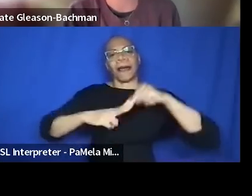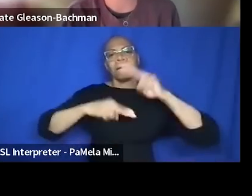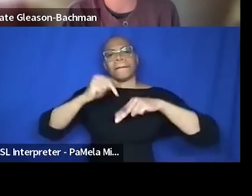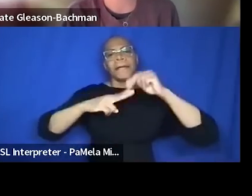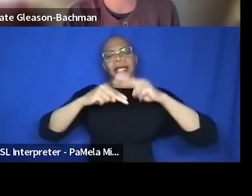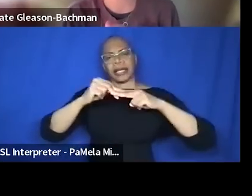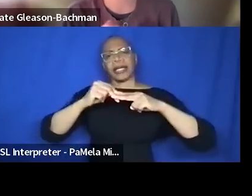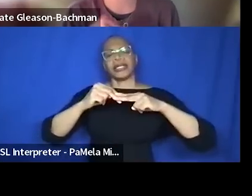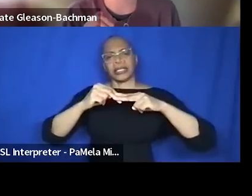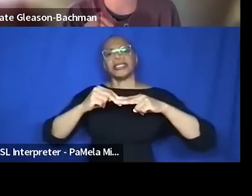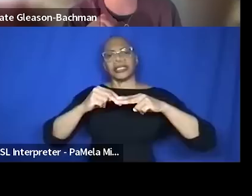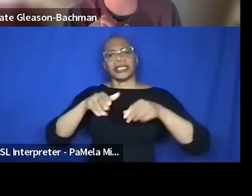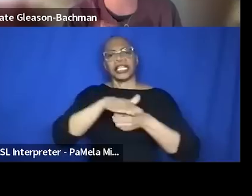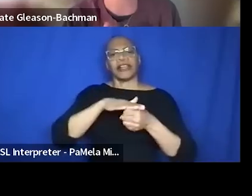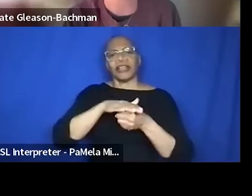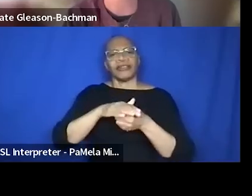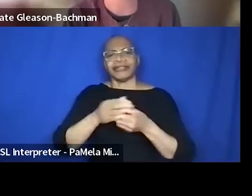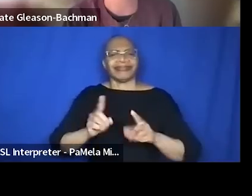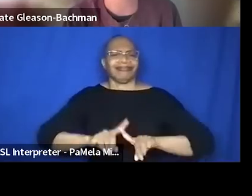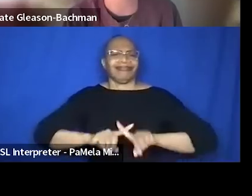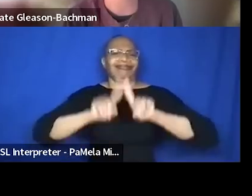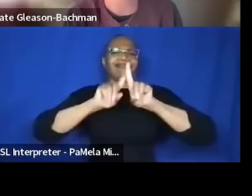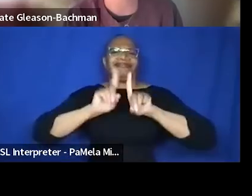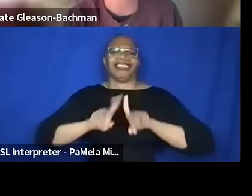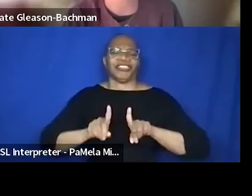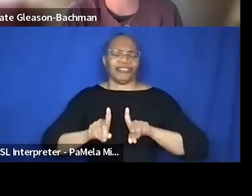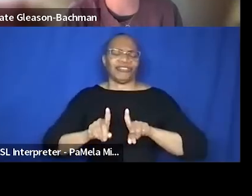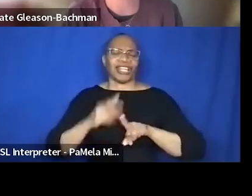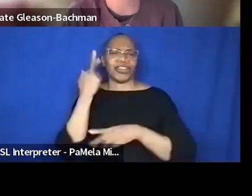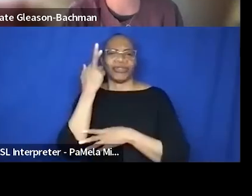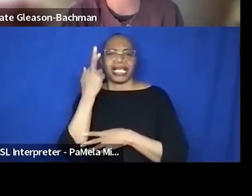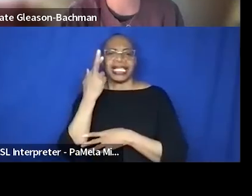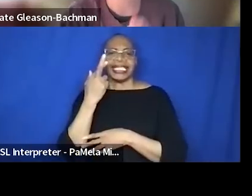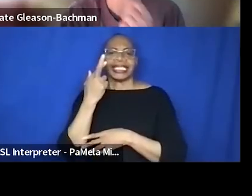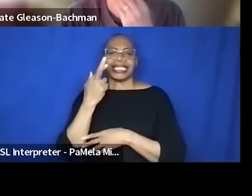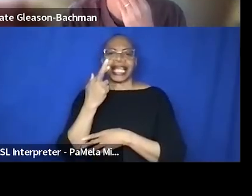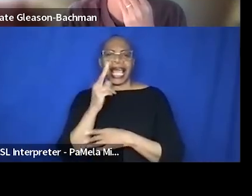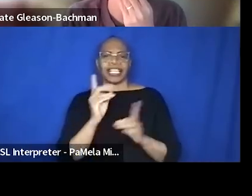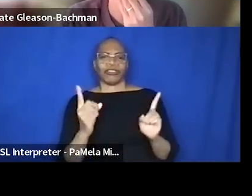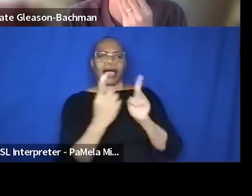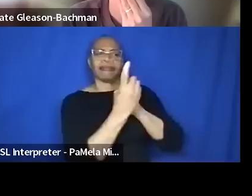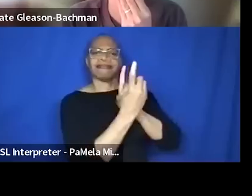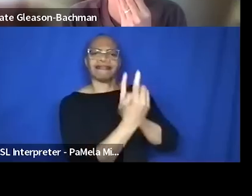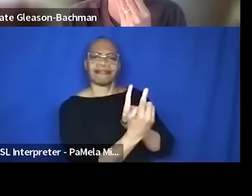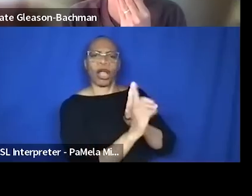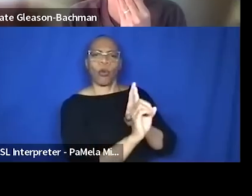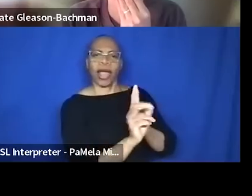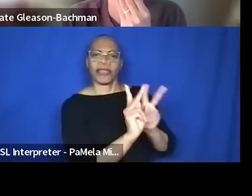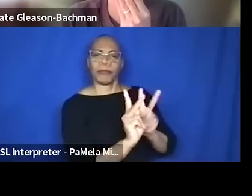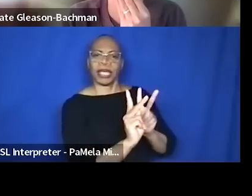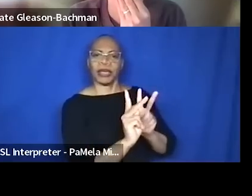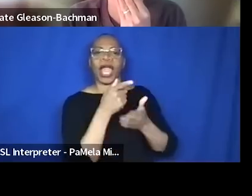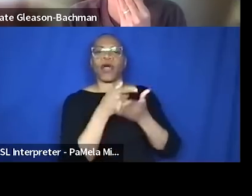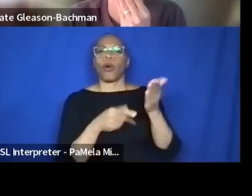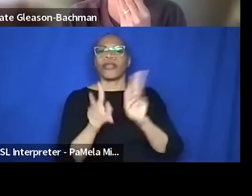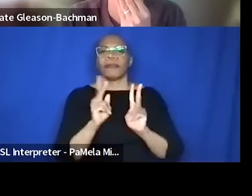a myriad of reasons, and that meeting them where they are in whatever interest they have